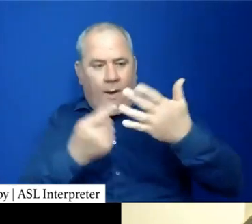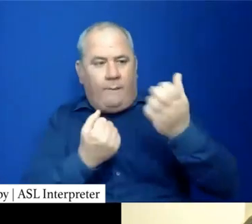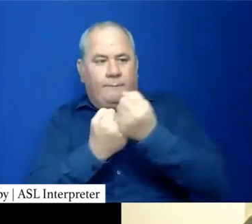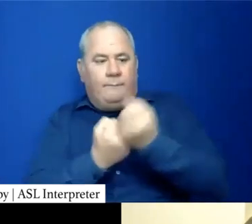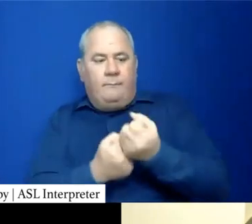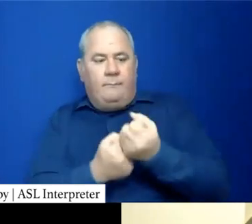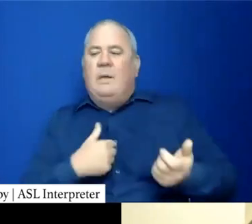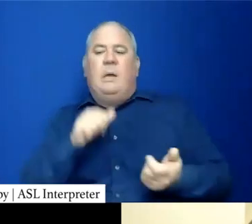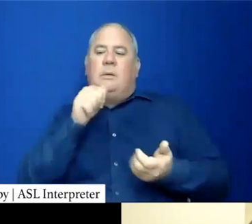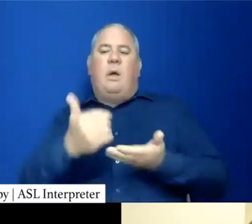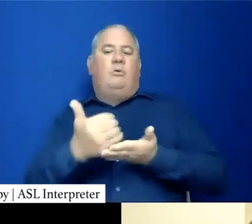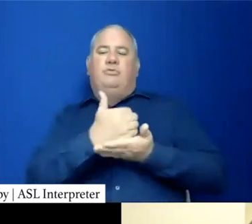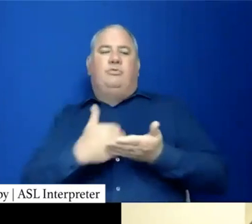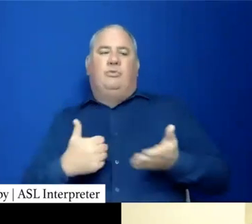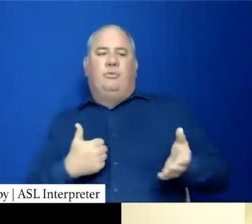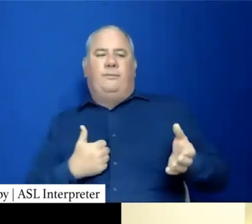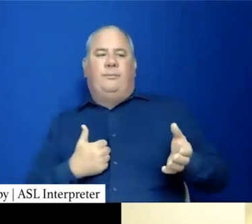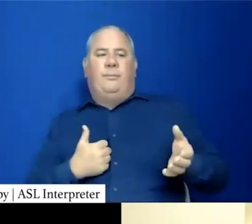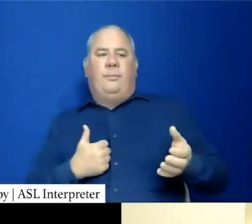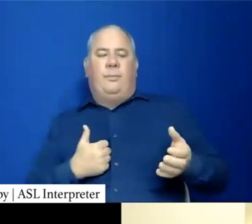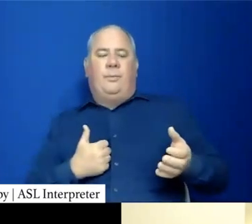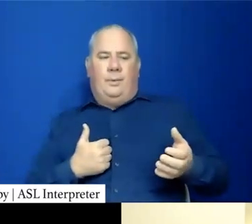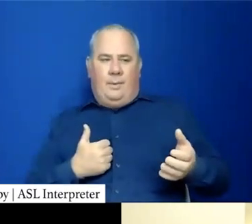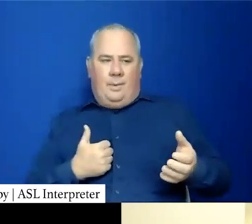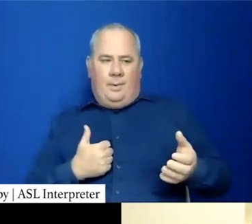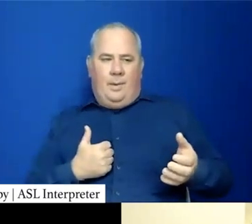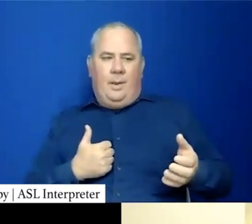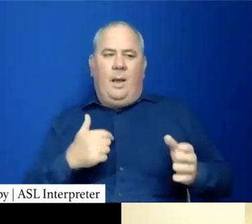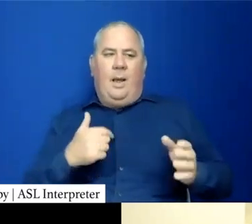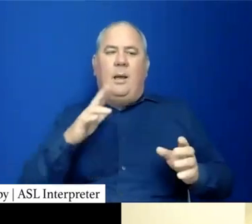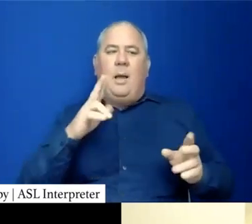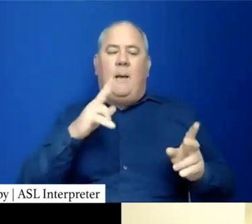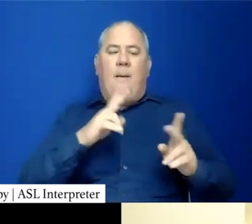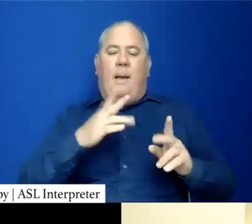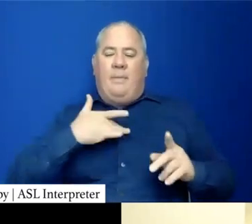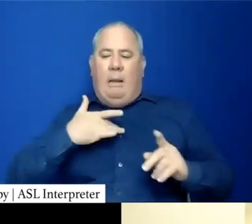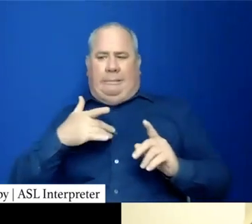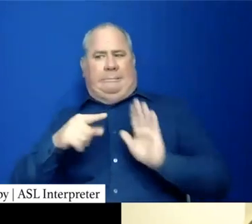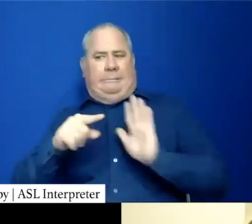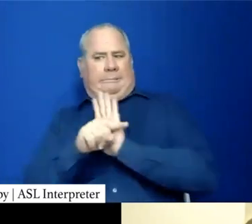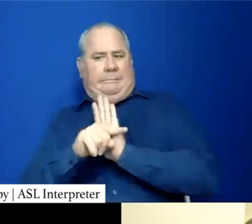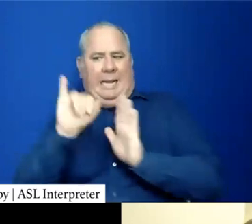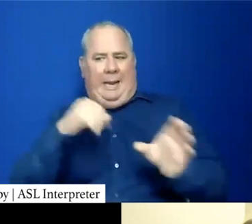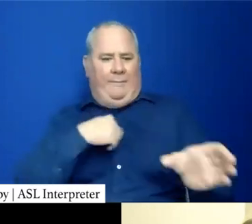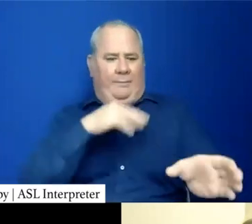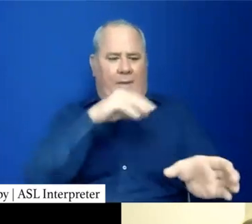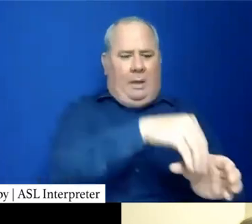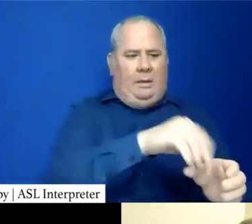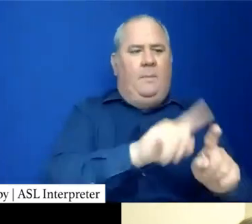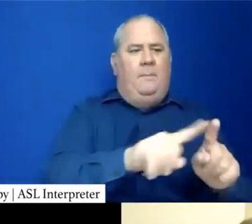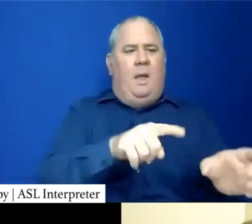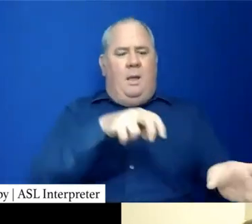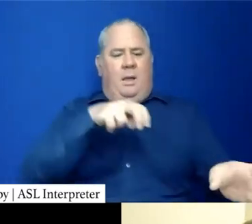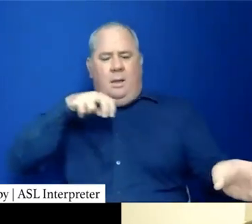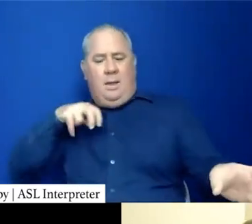it's a bad thing to be, but a thing that supposedly confers a lot of benefit to you on the